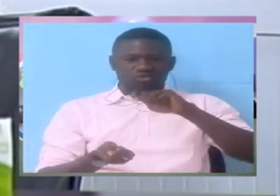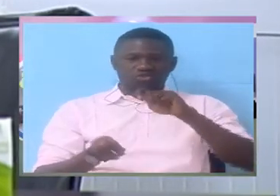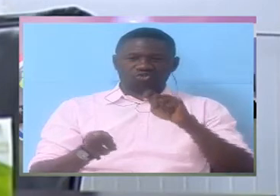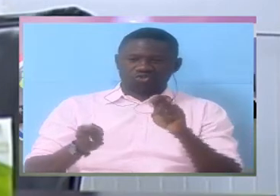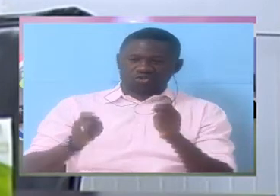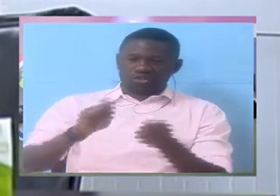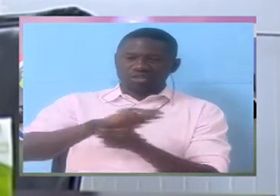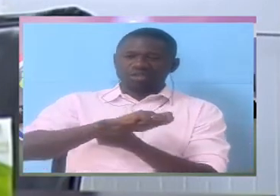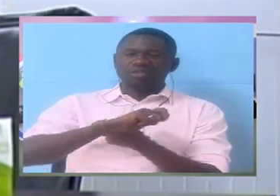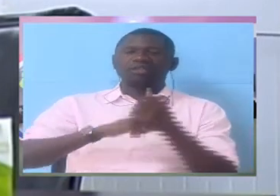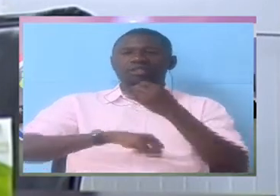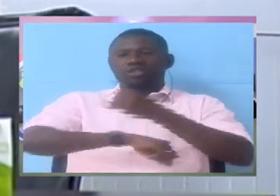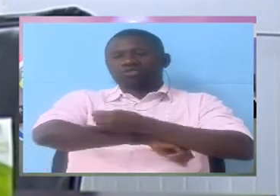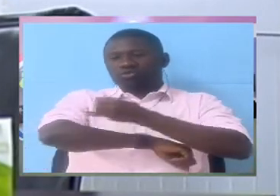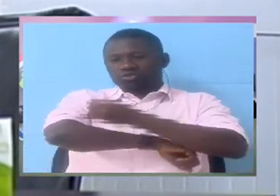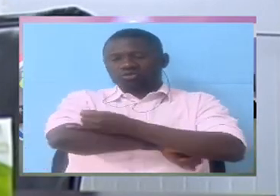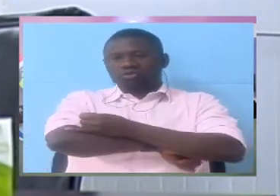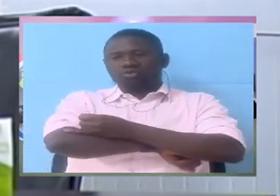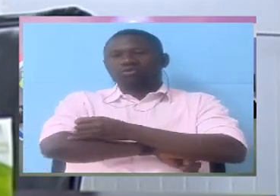institution.